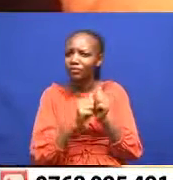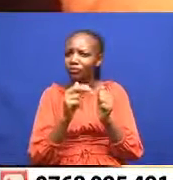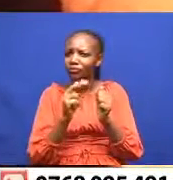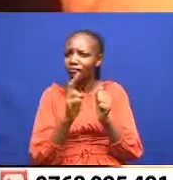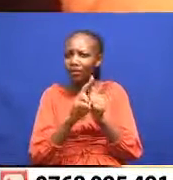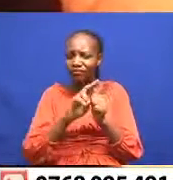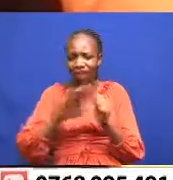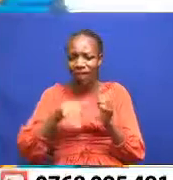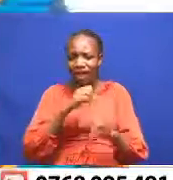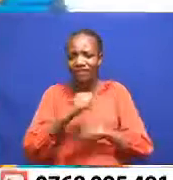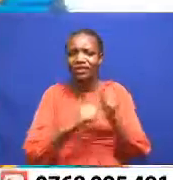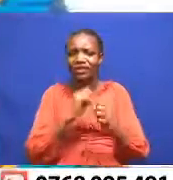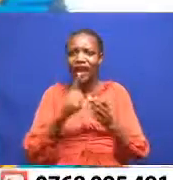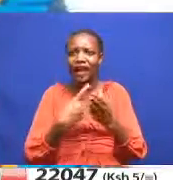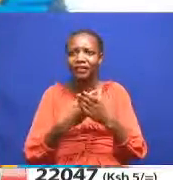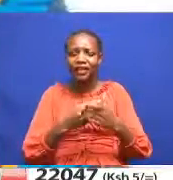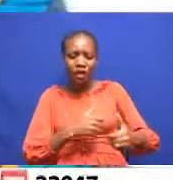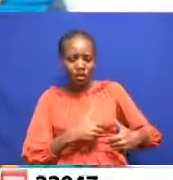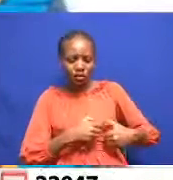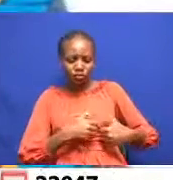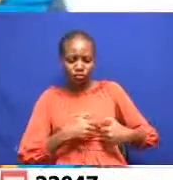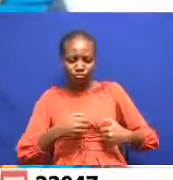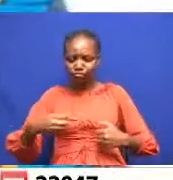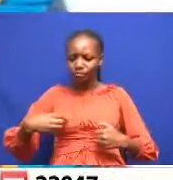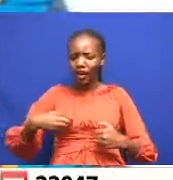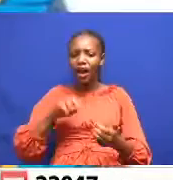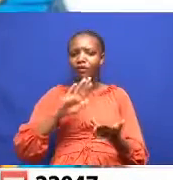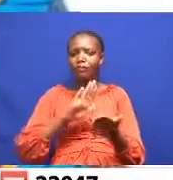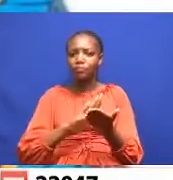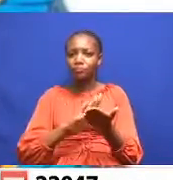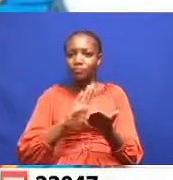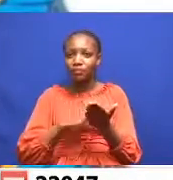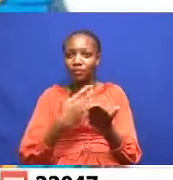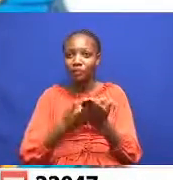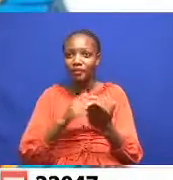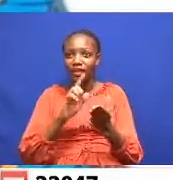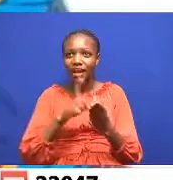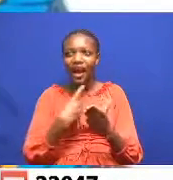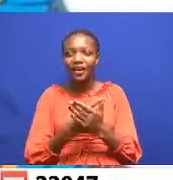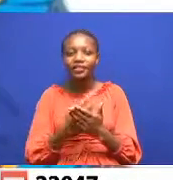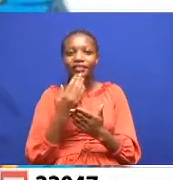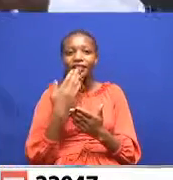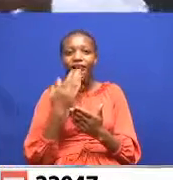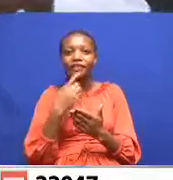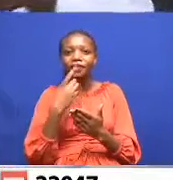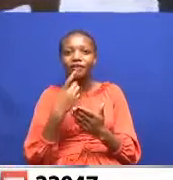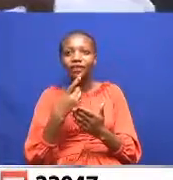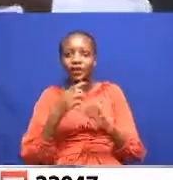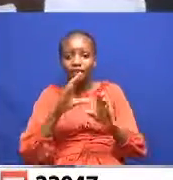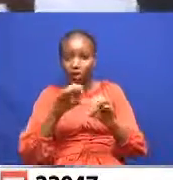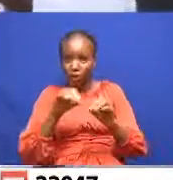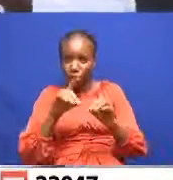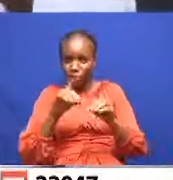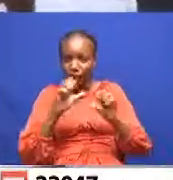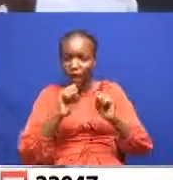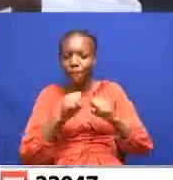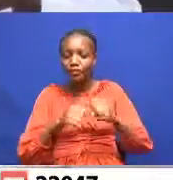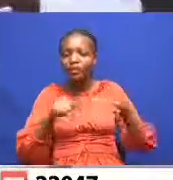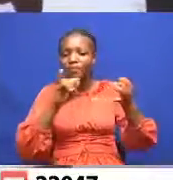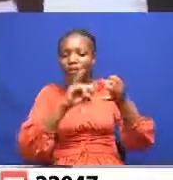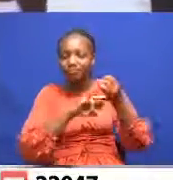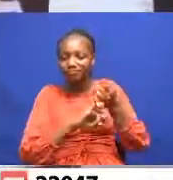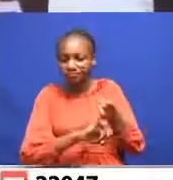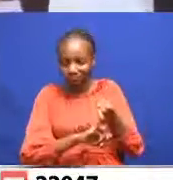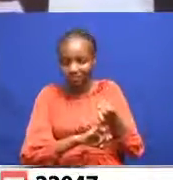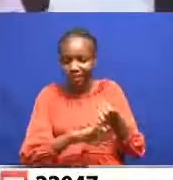now betrothed Peter Katu proposed. The answer was in the affirmative, putting Katu's four-year wait to an end,